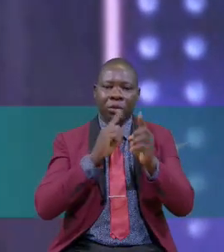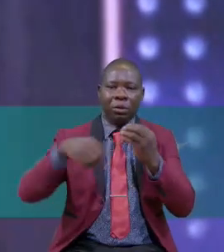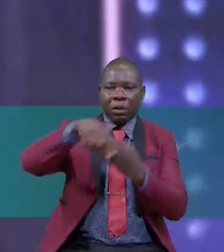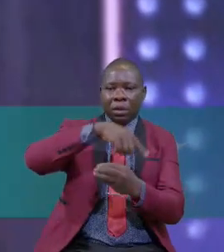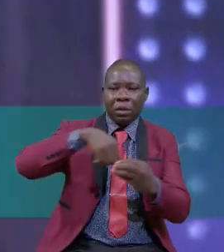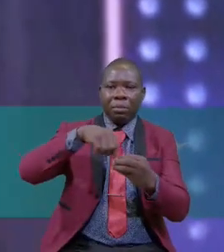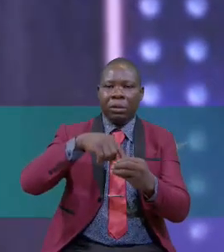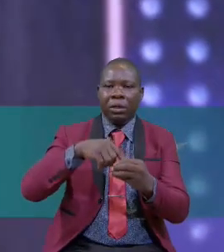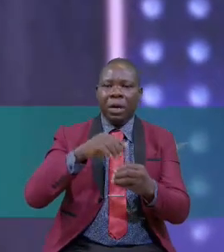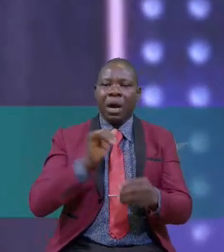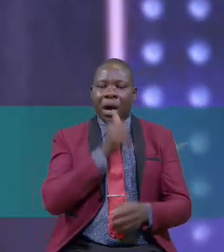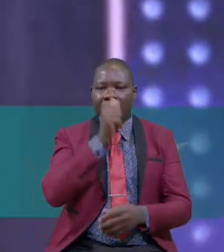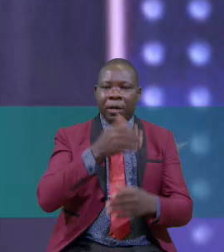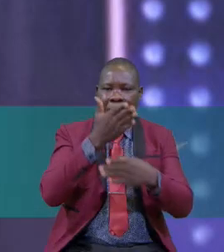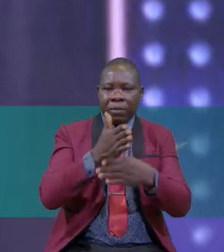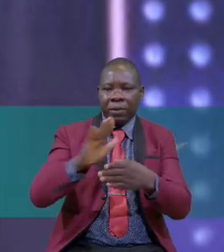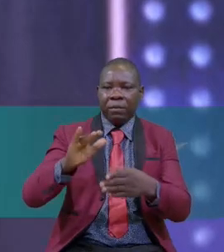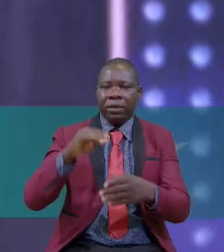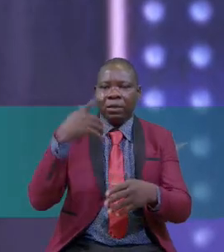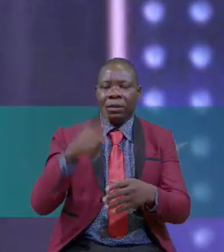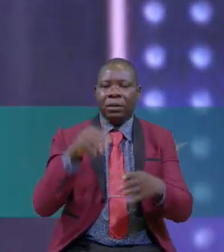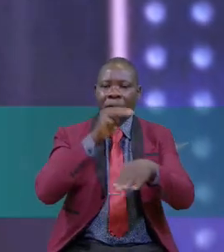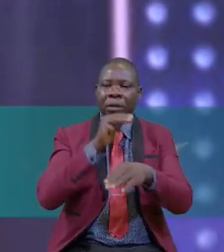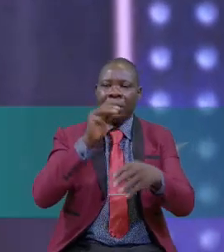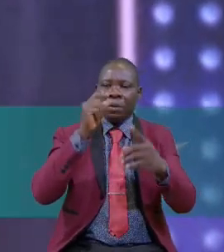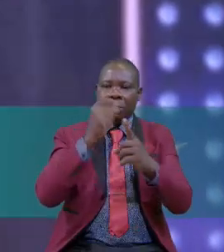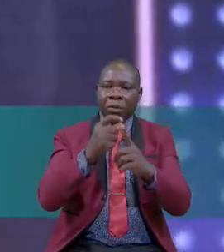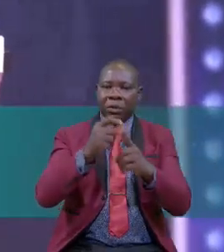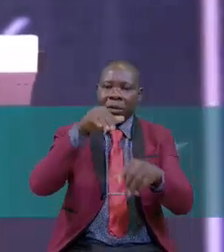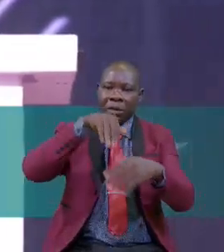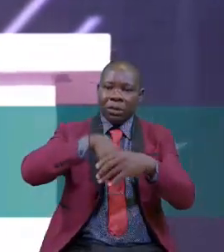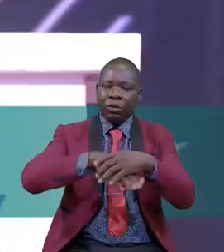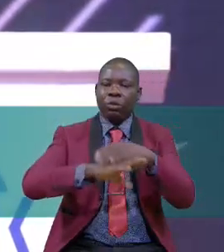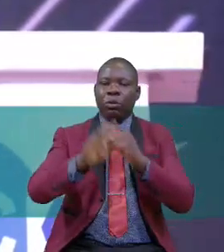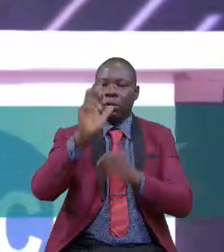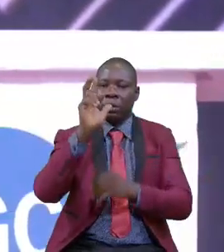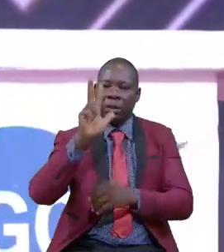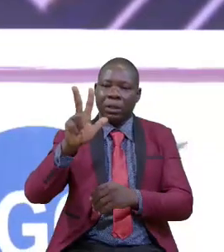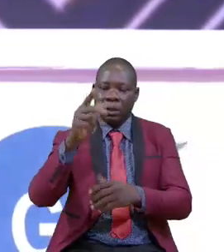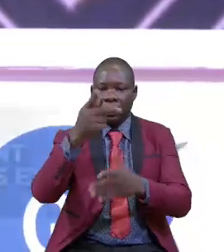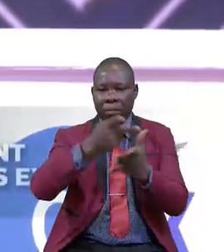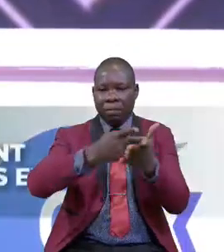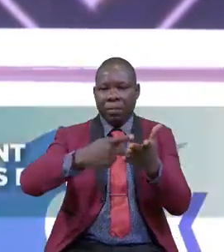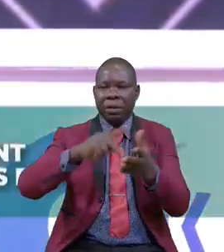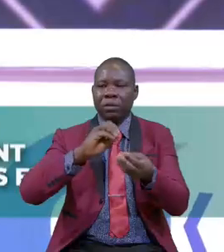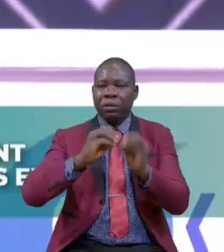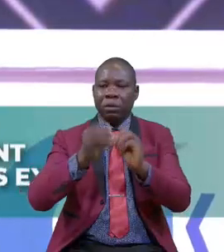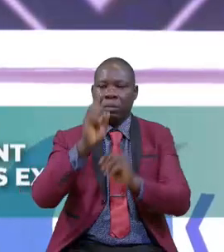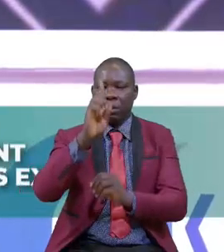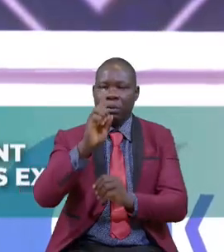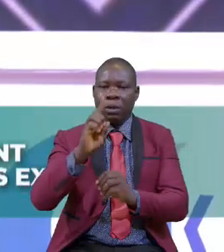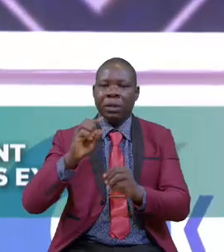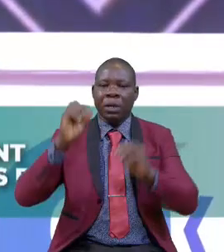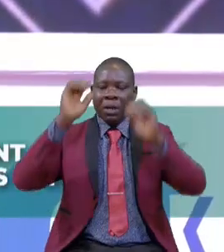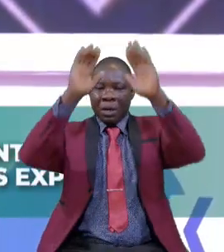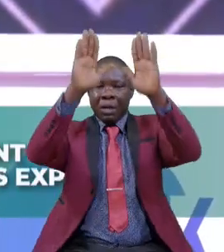the message to 3 parts. Number one, amazing grace for the salvation of